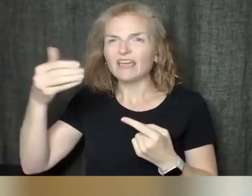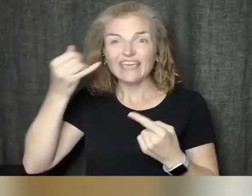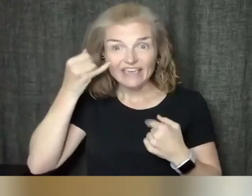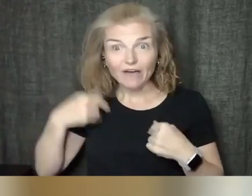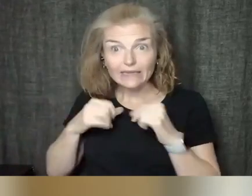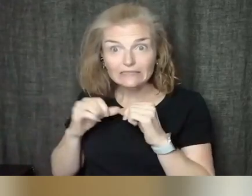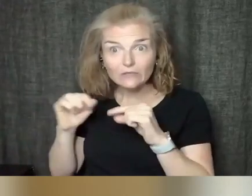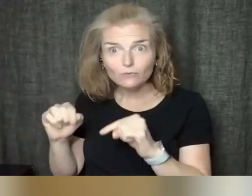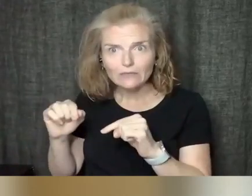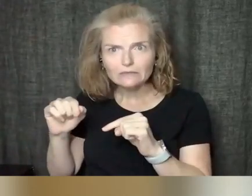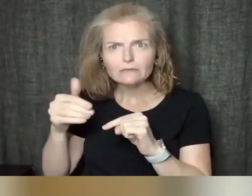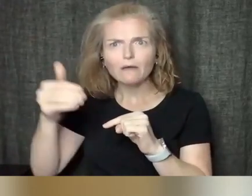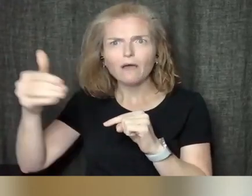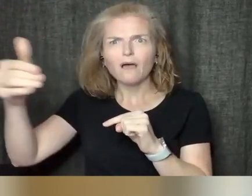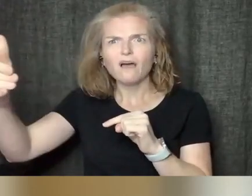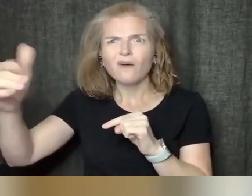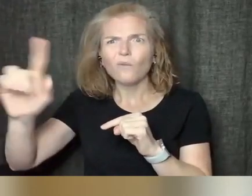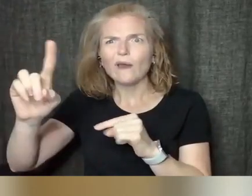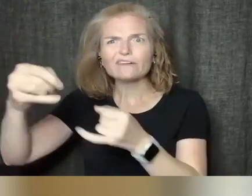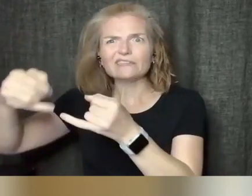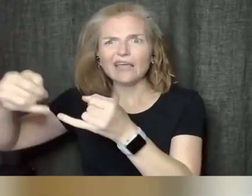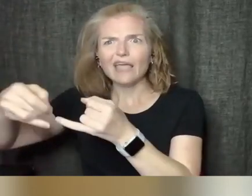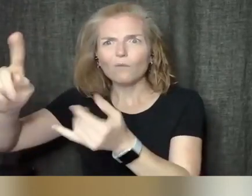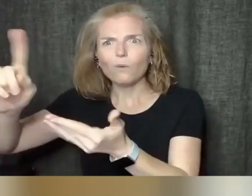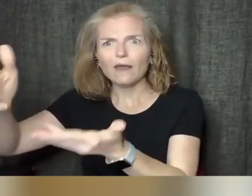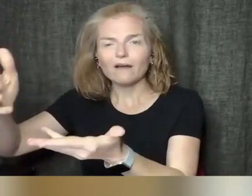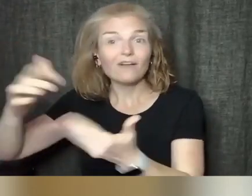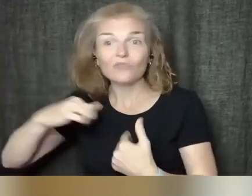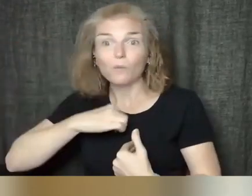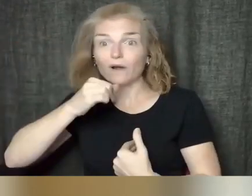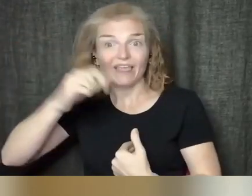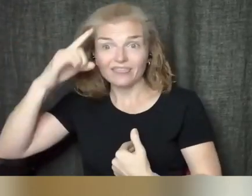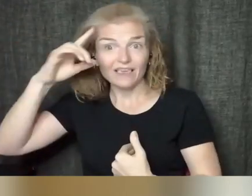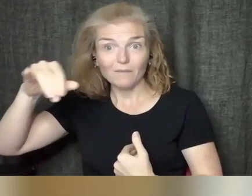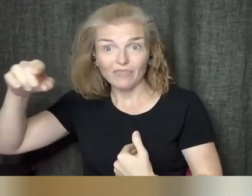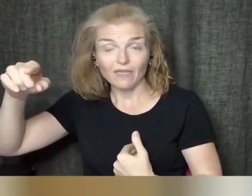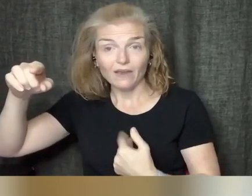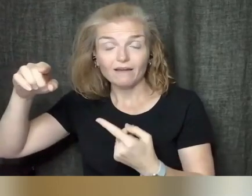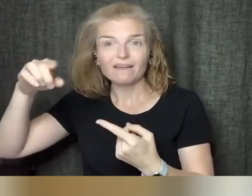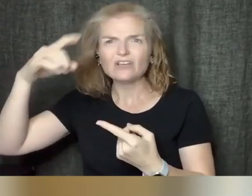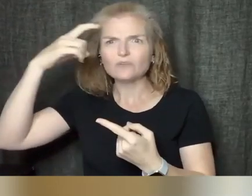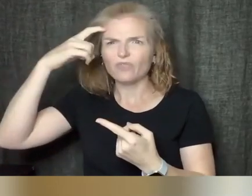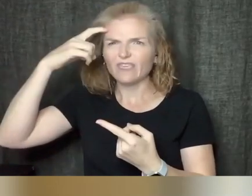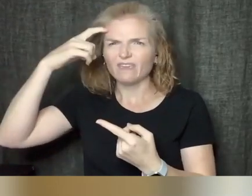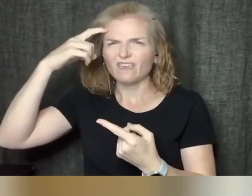And so the second strategy is to examine the danger in those thoughts.